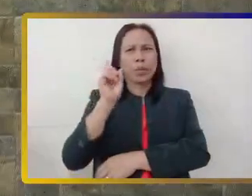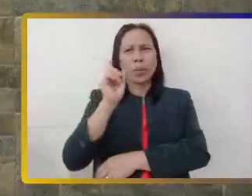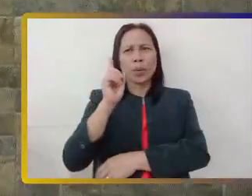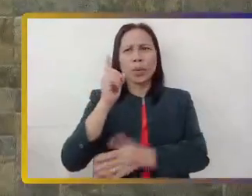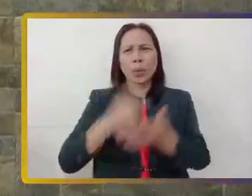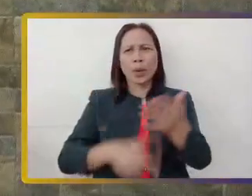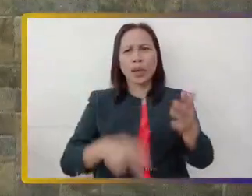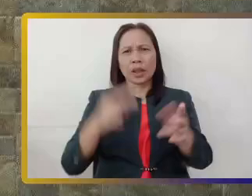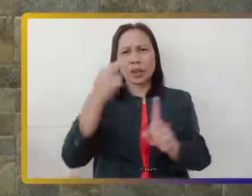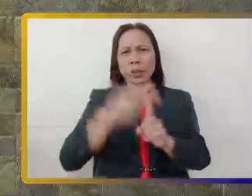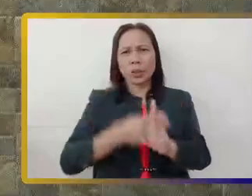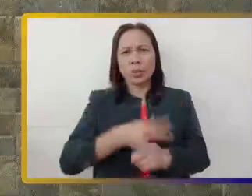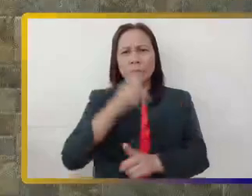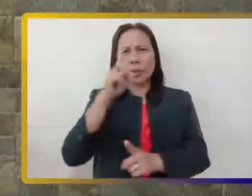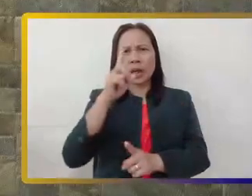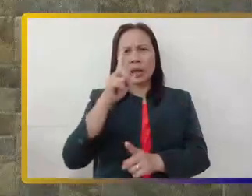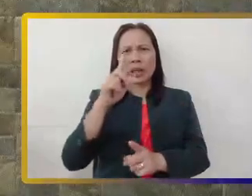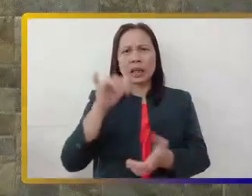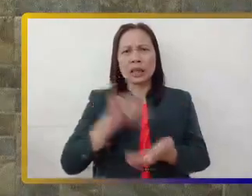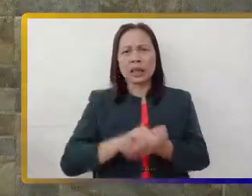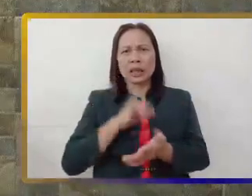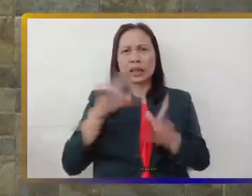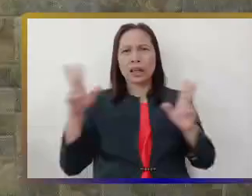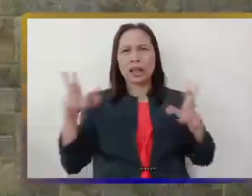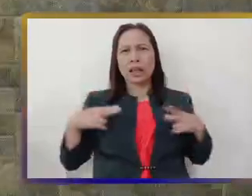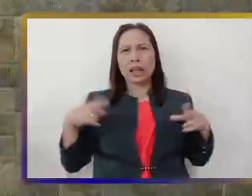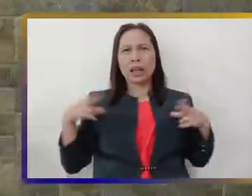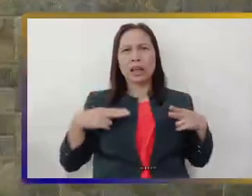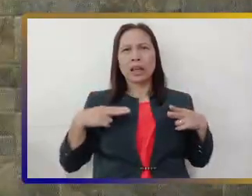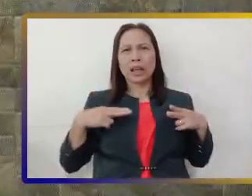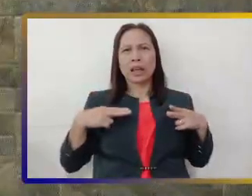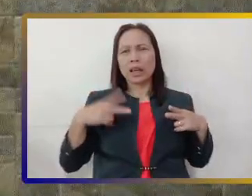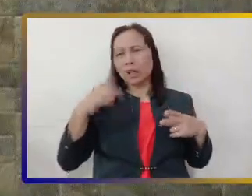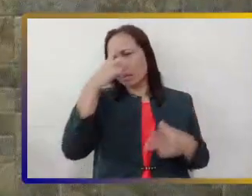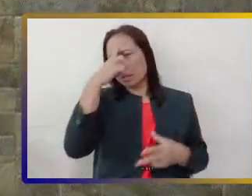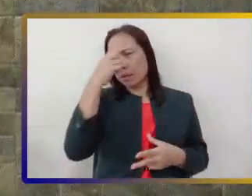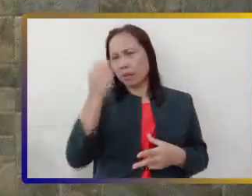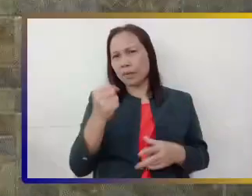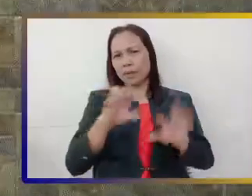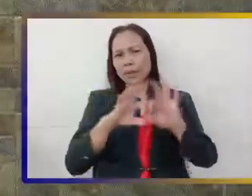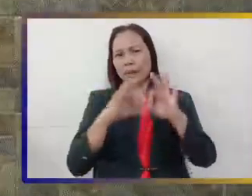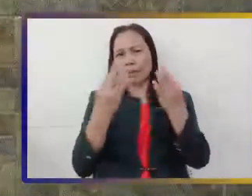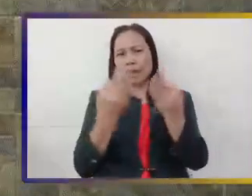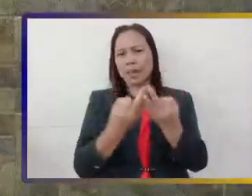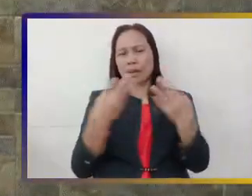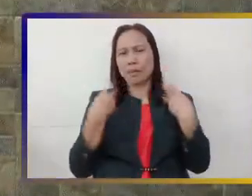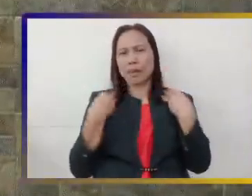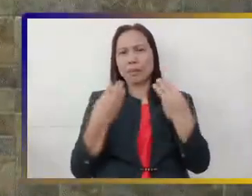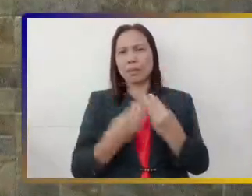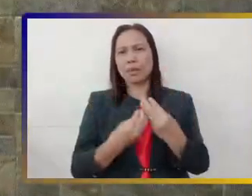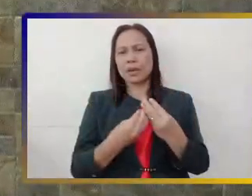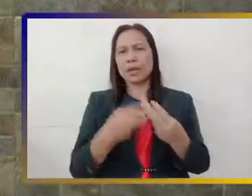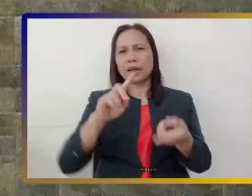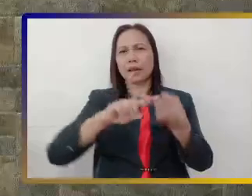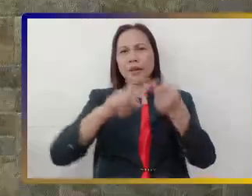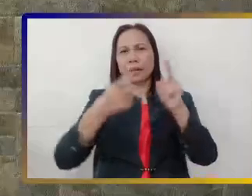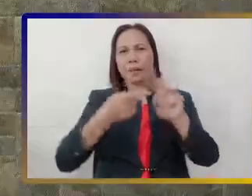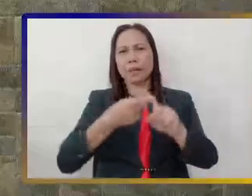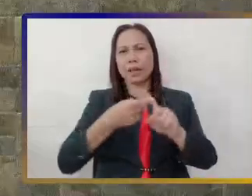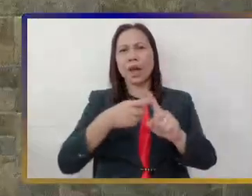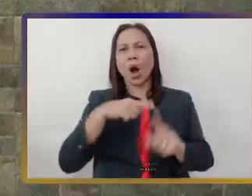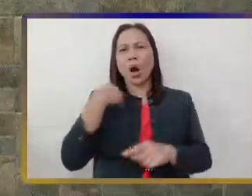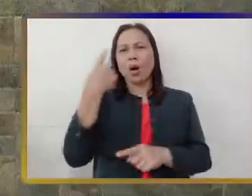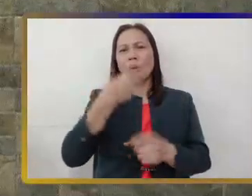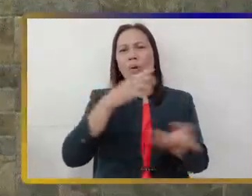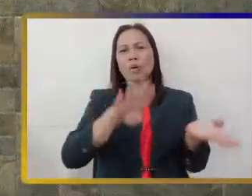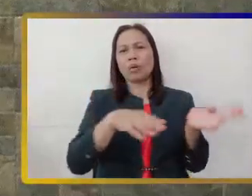1 haymemorate of all the family members and Friends Who passed